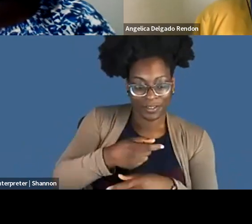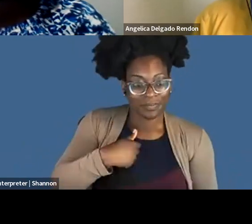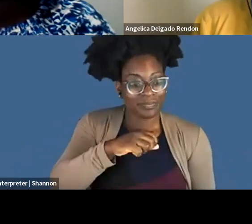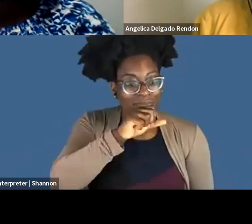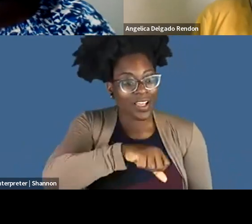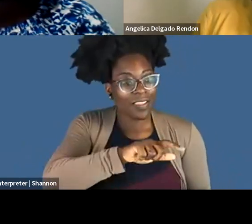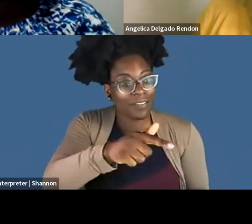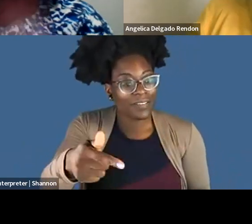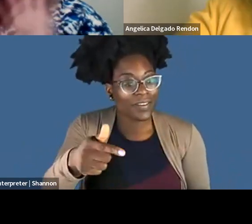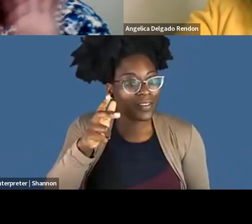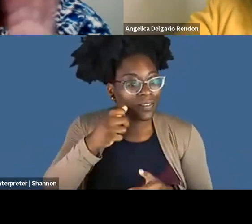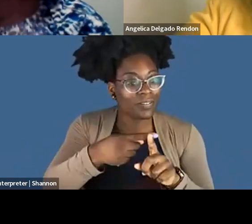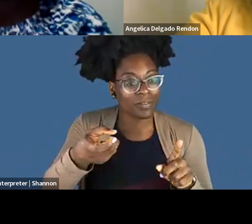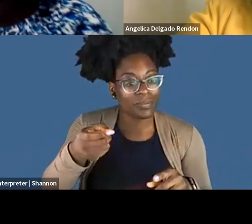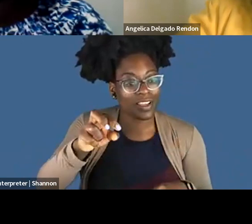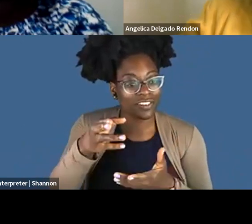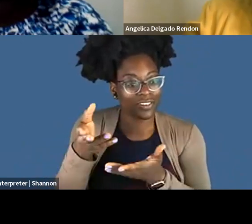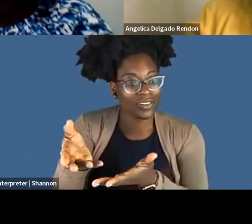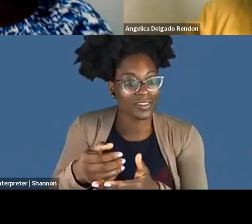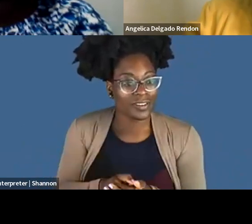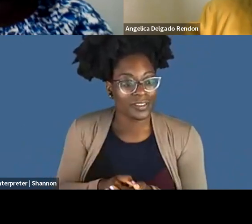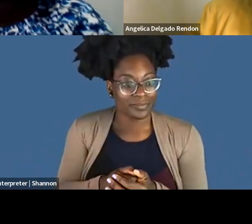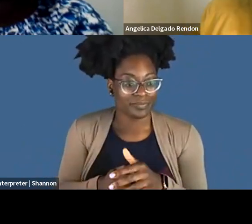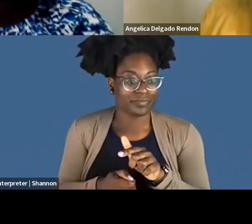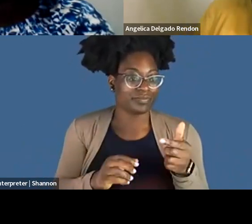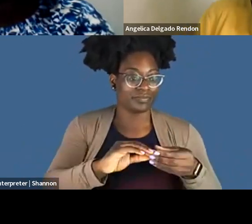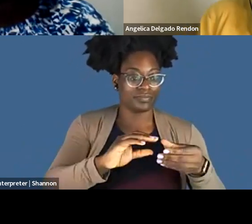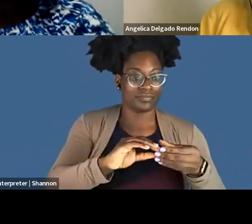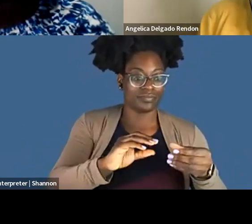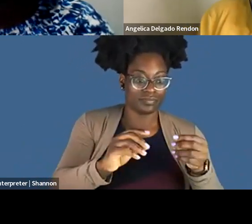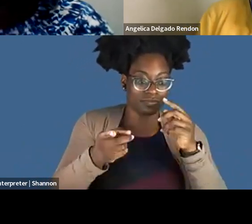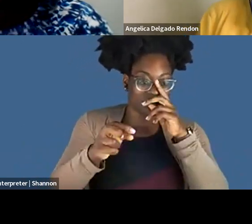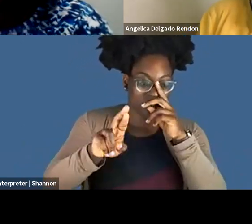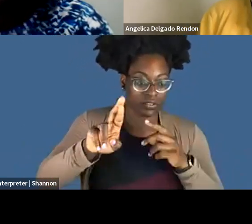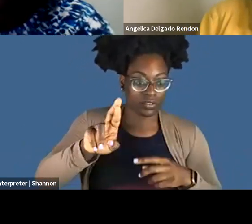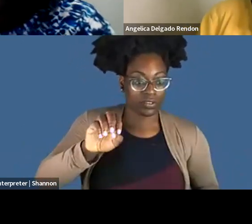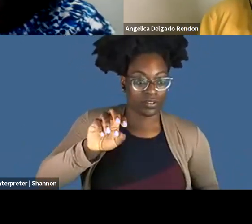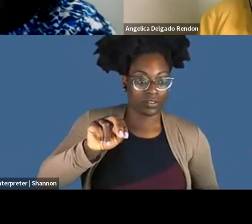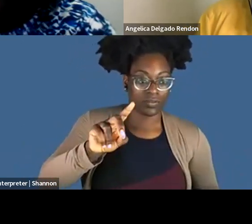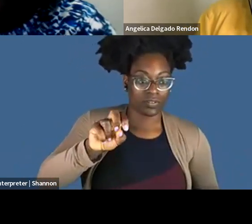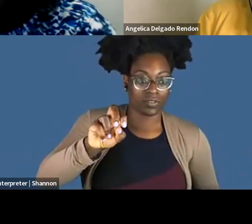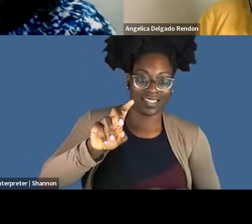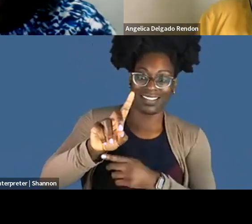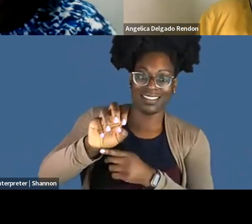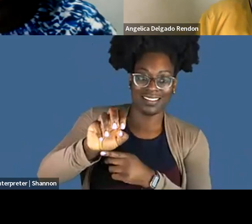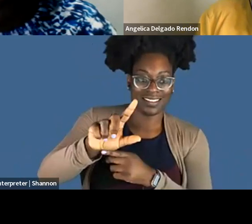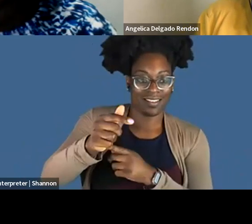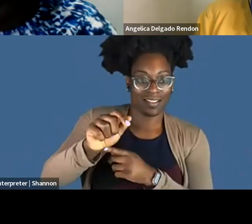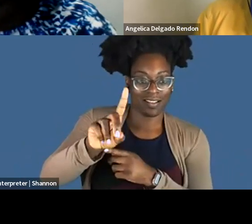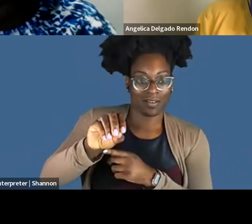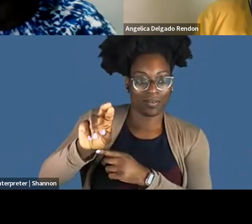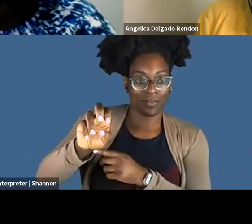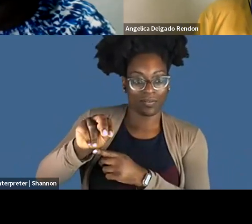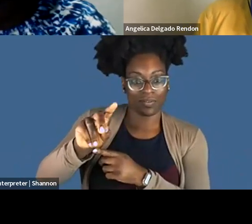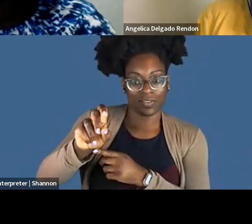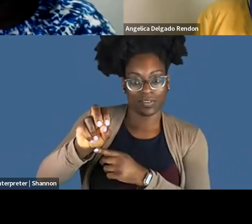Hi, everybody. Well, first I want to say that I agree with Paige, what Paige has mentioned, and